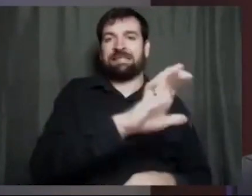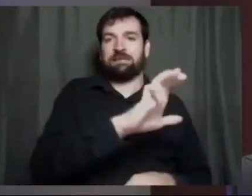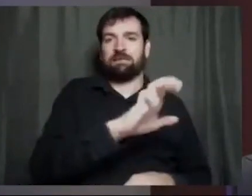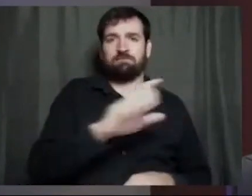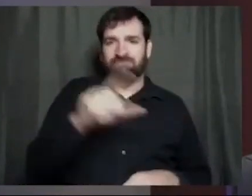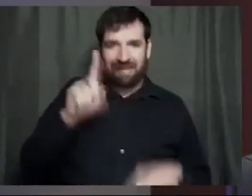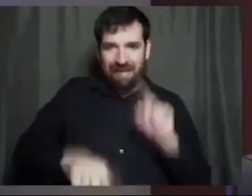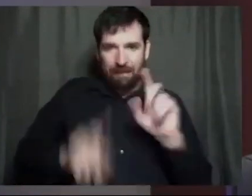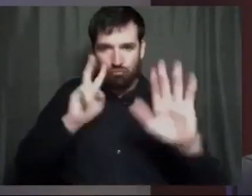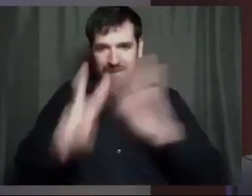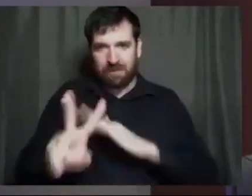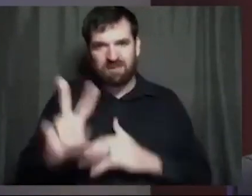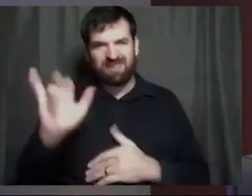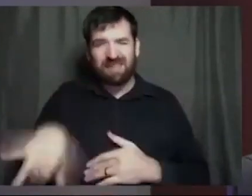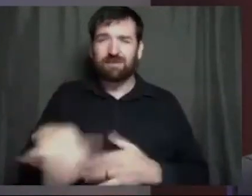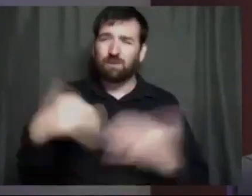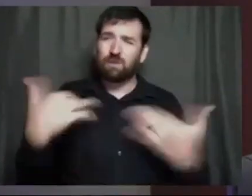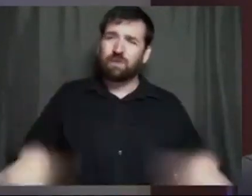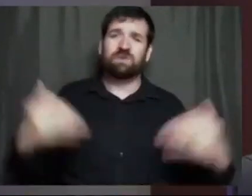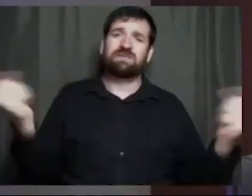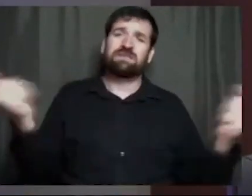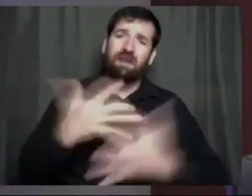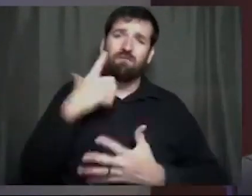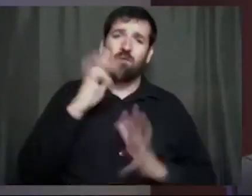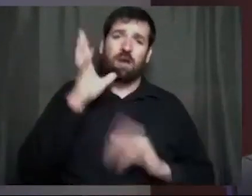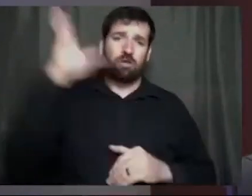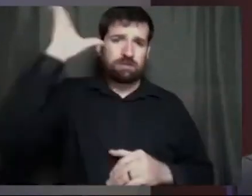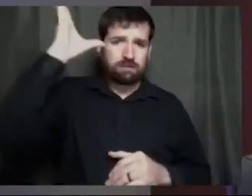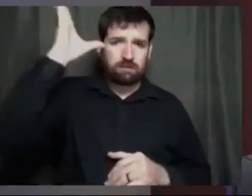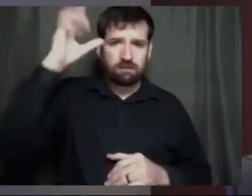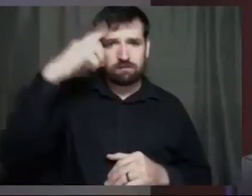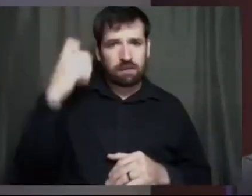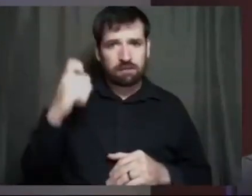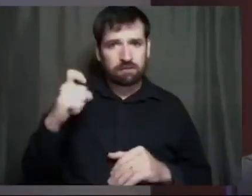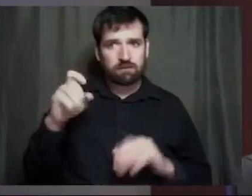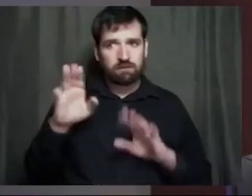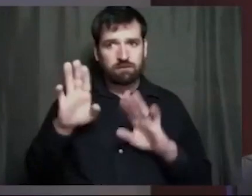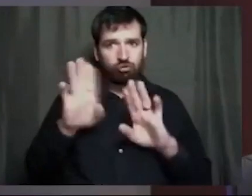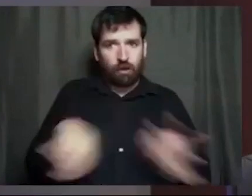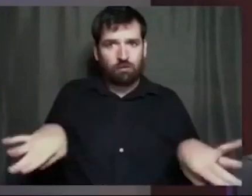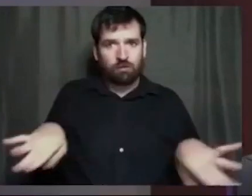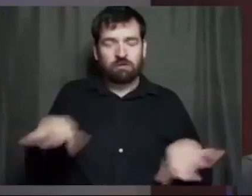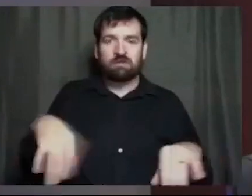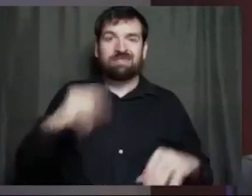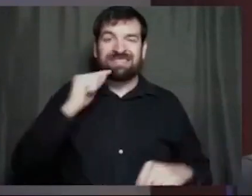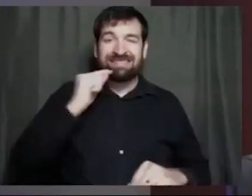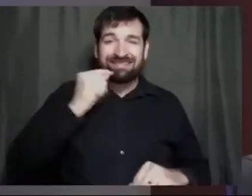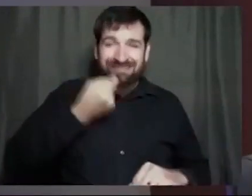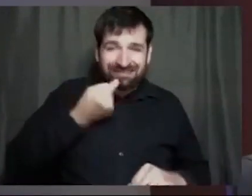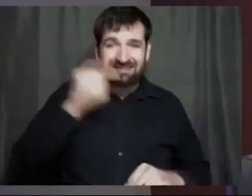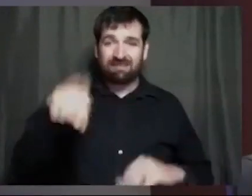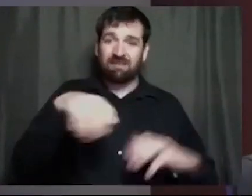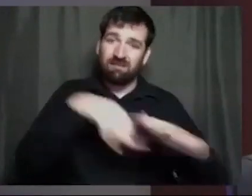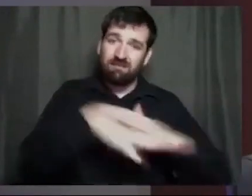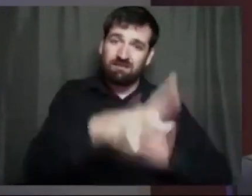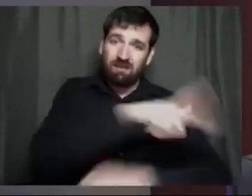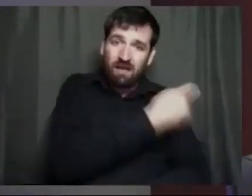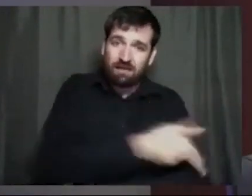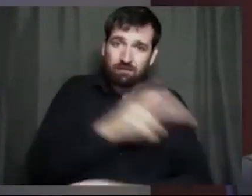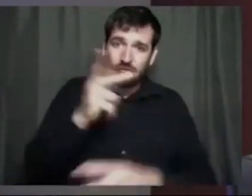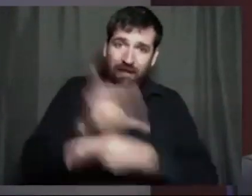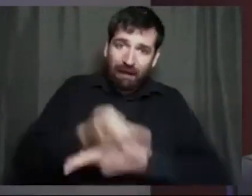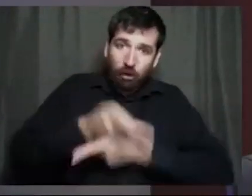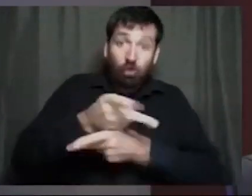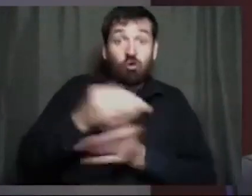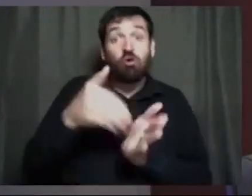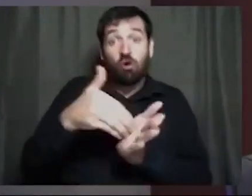parents. Because their child is incredibly acutely inflamed, needing hospital care, oftentimes ICU care,